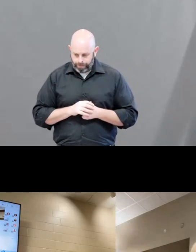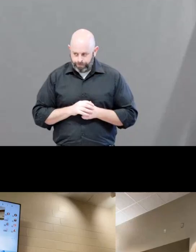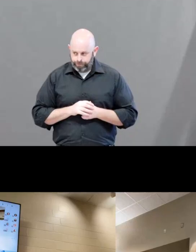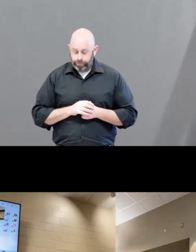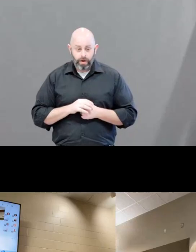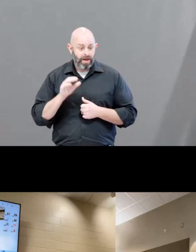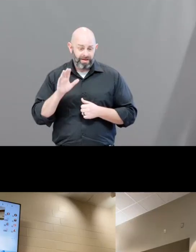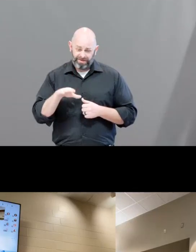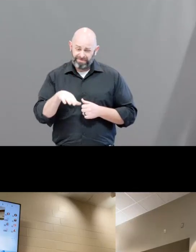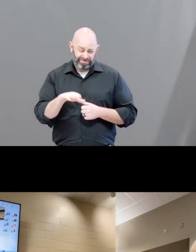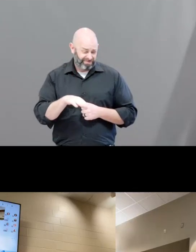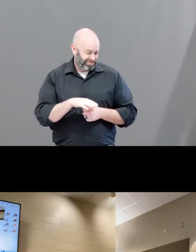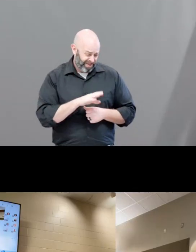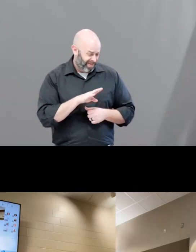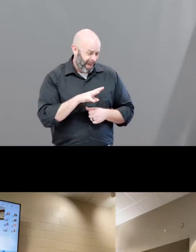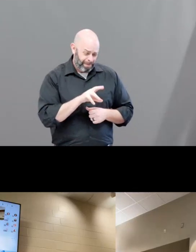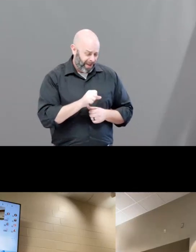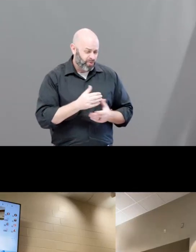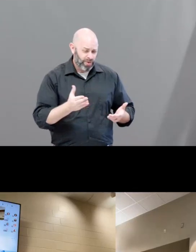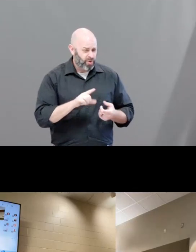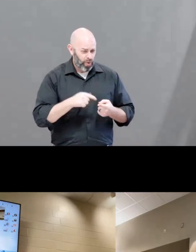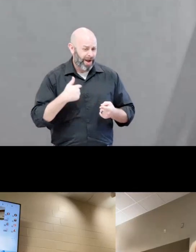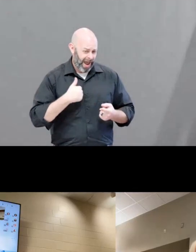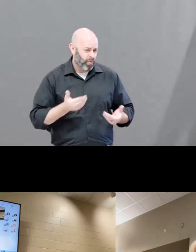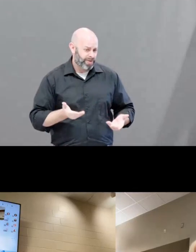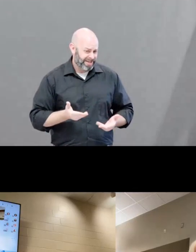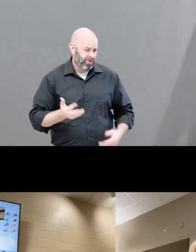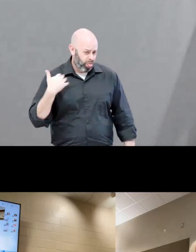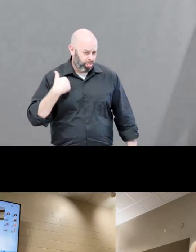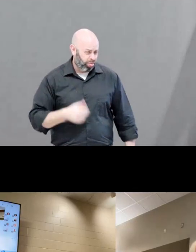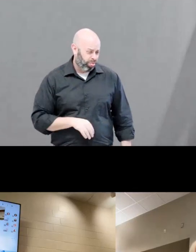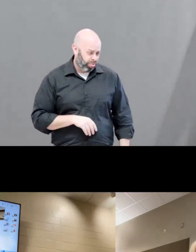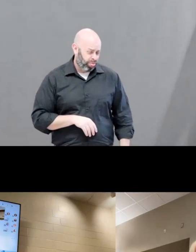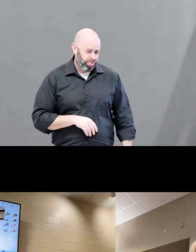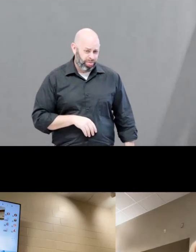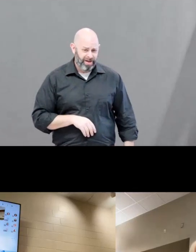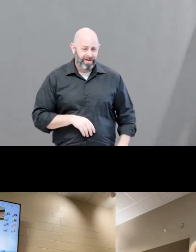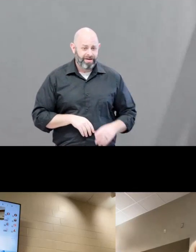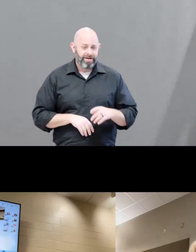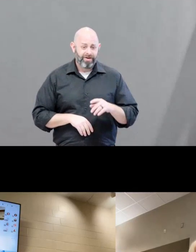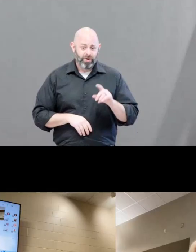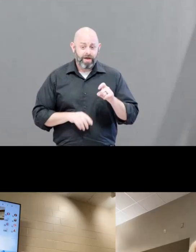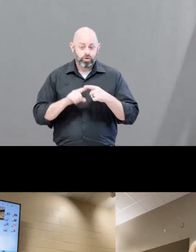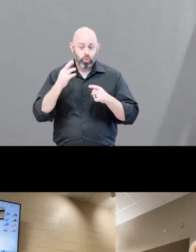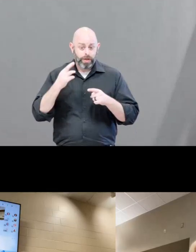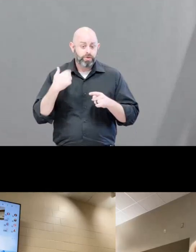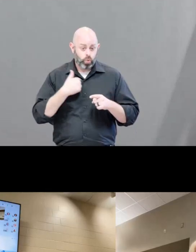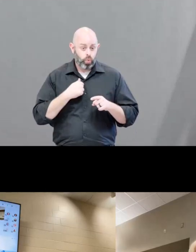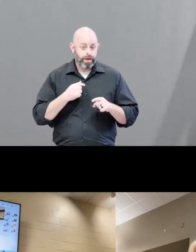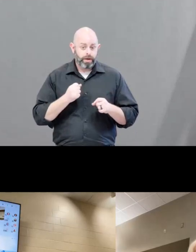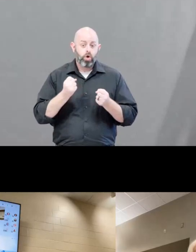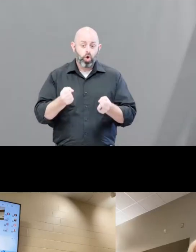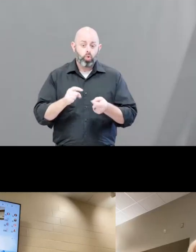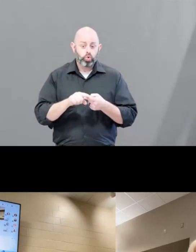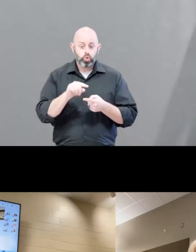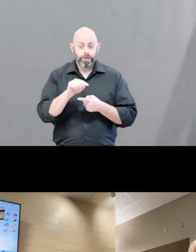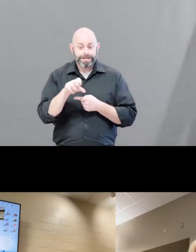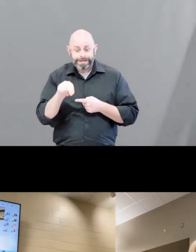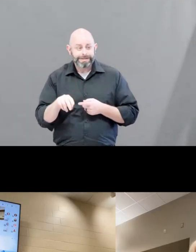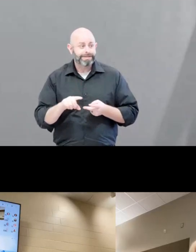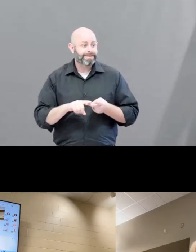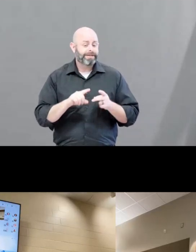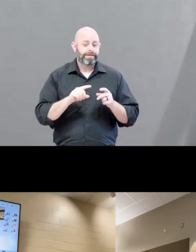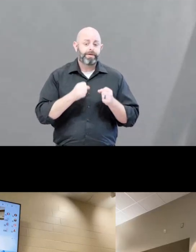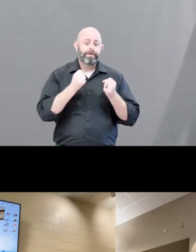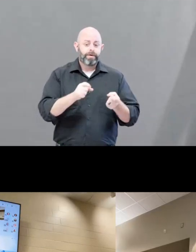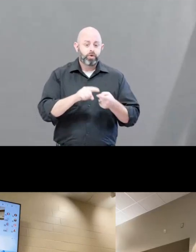That bus was here when I was here, and you gotta realize, we go to Tennessee, we go to